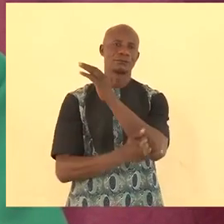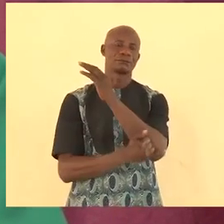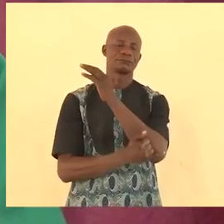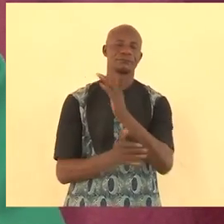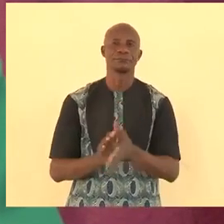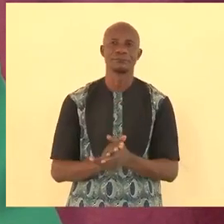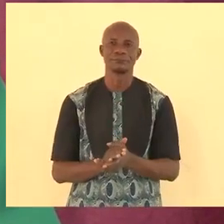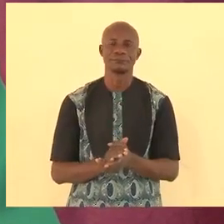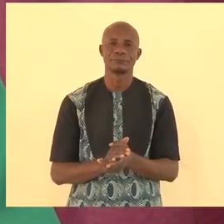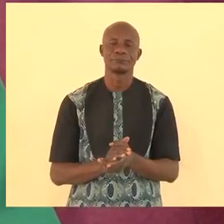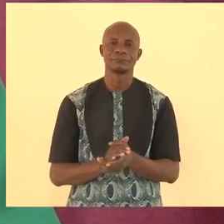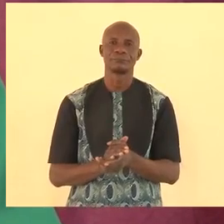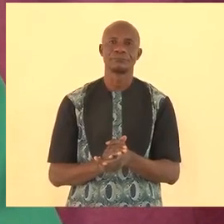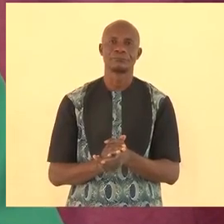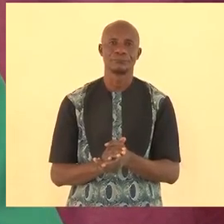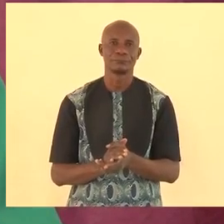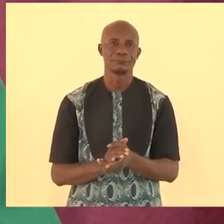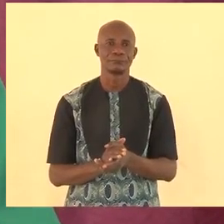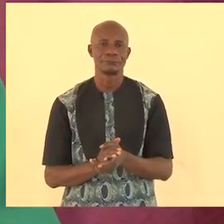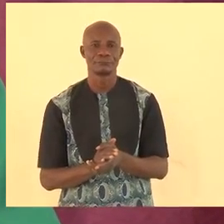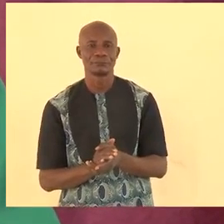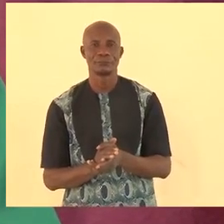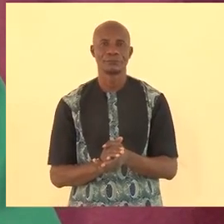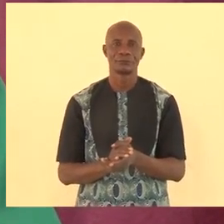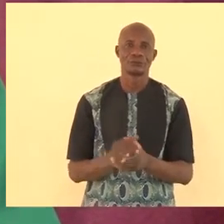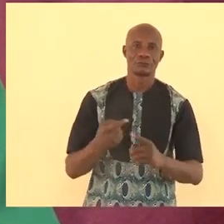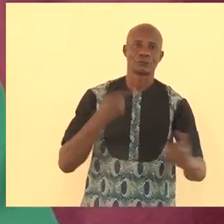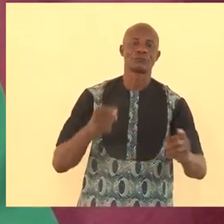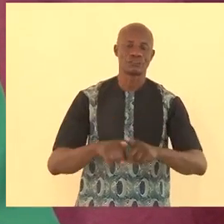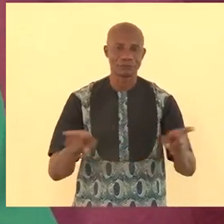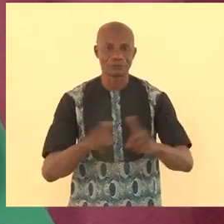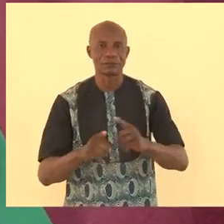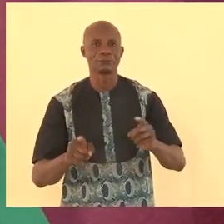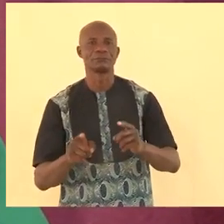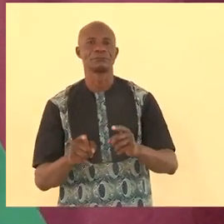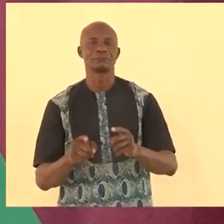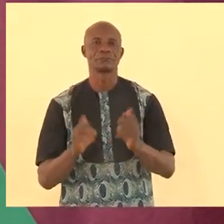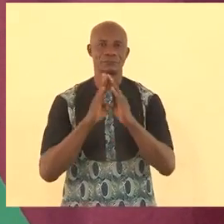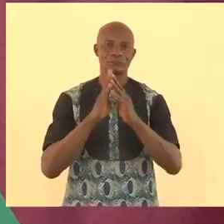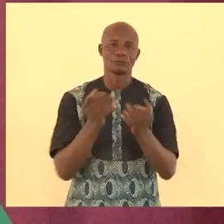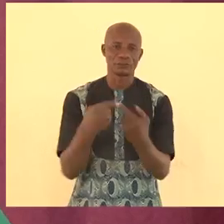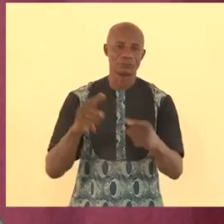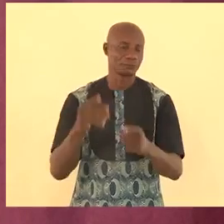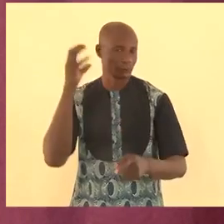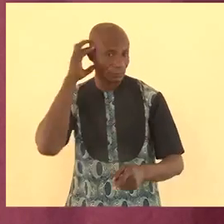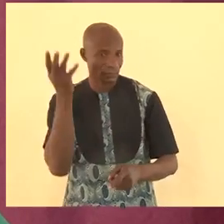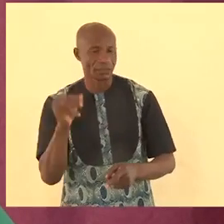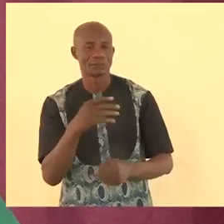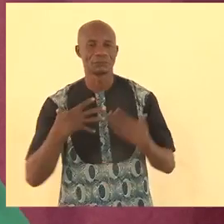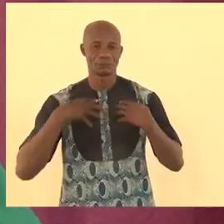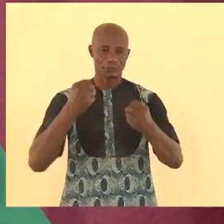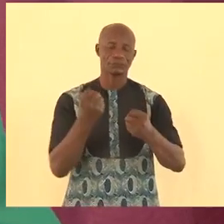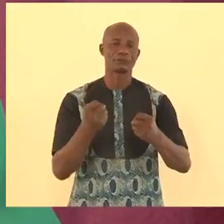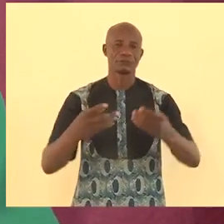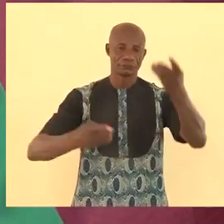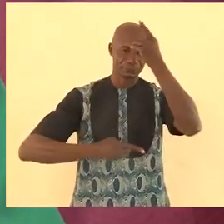and Jerusalem, and the sea coast of Tyre and Sidon, who came to hear him and to be healed of